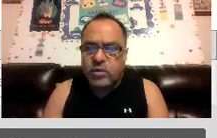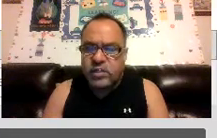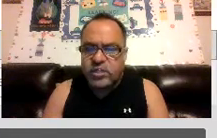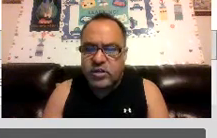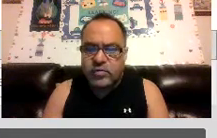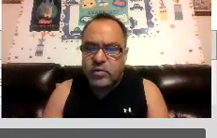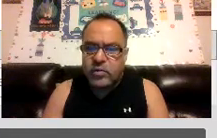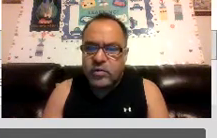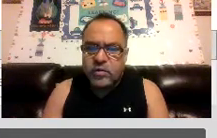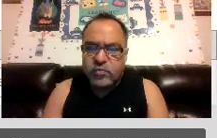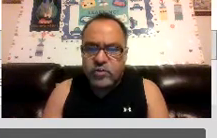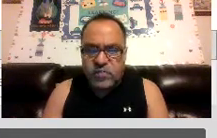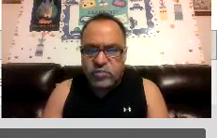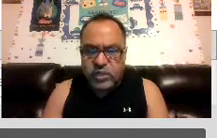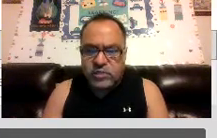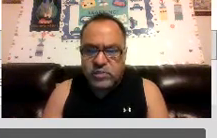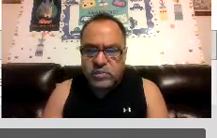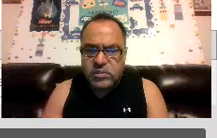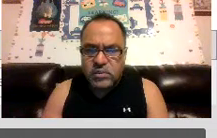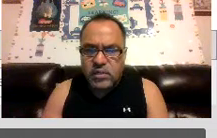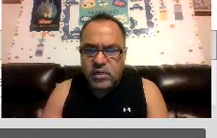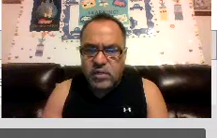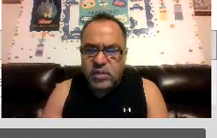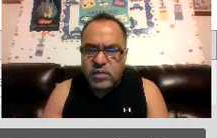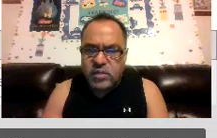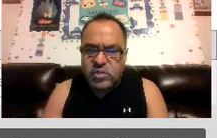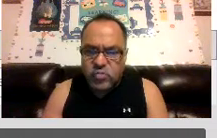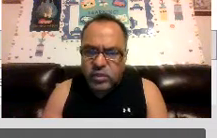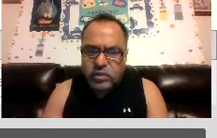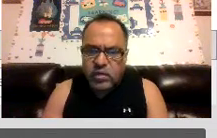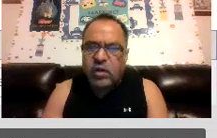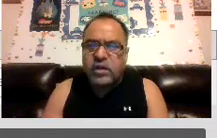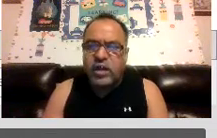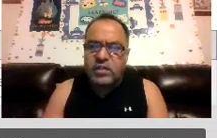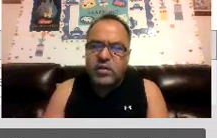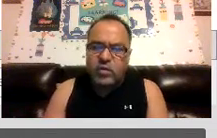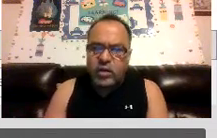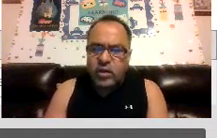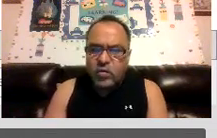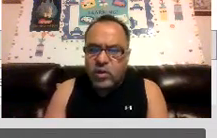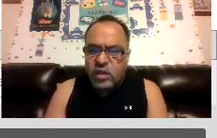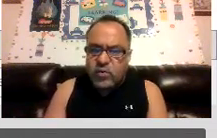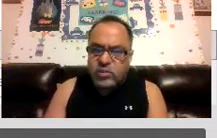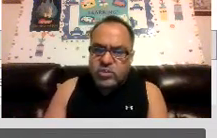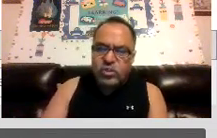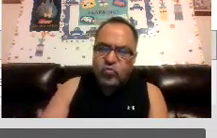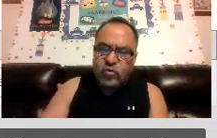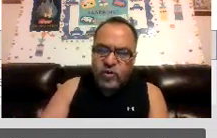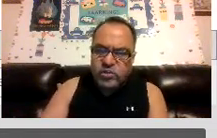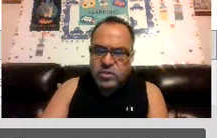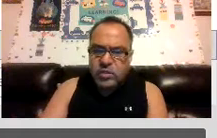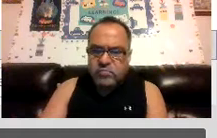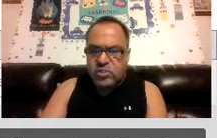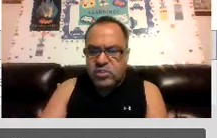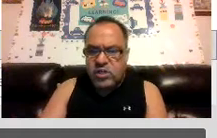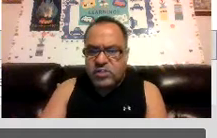and Paco looked at each other for several seconds, and then they shrugged. "Okay," they agreed. "What do you think we should search for